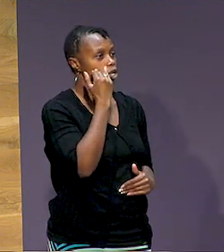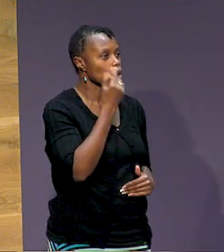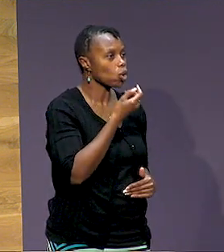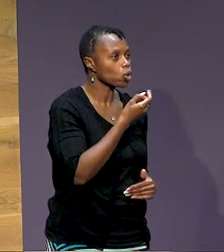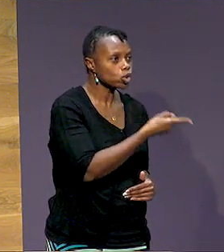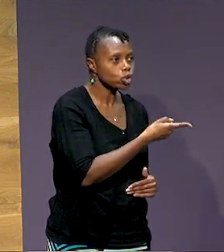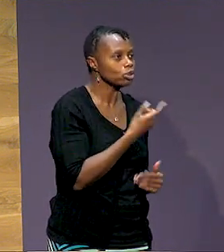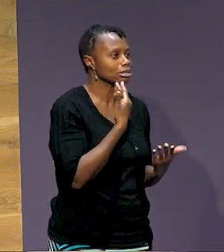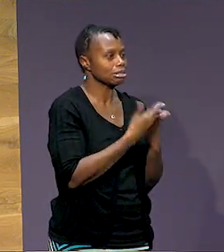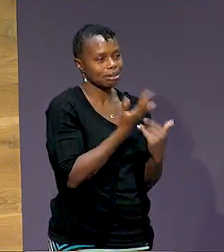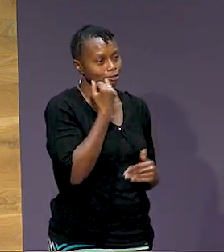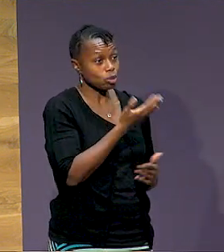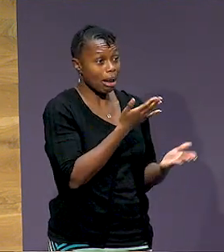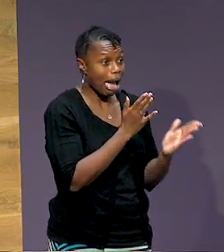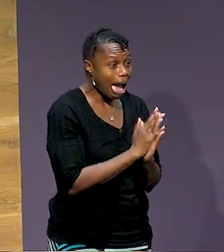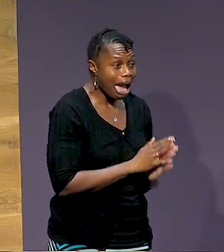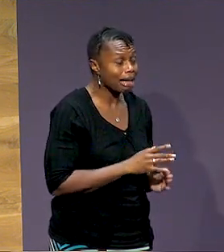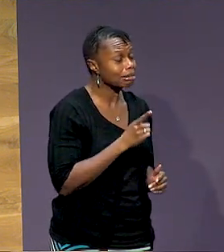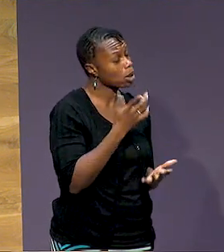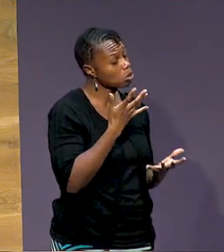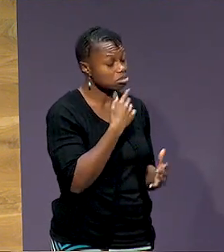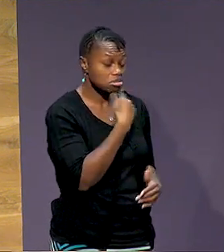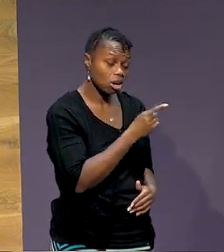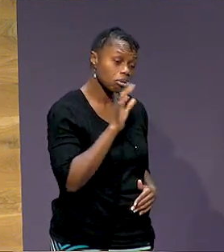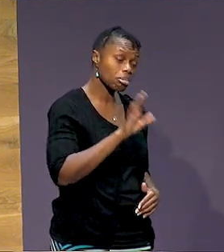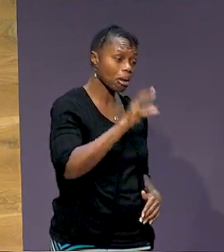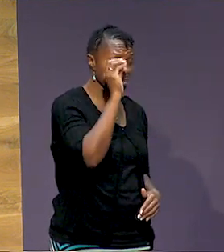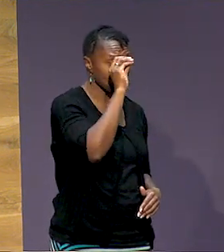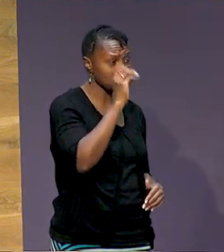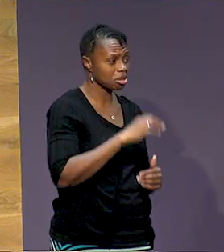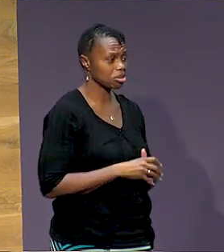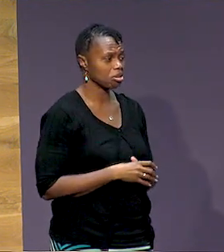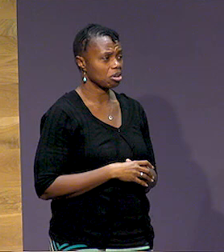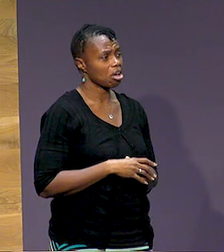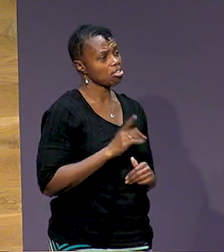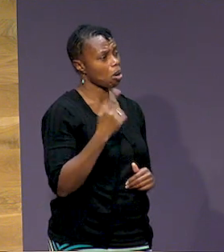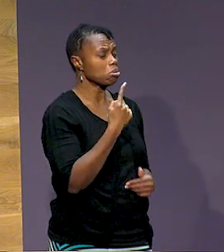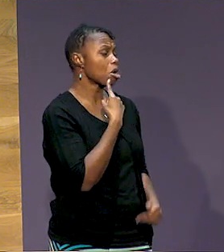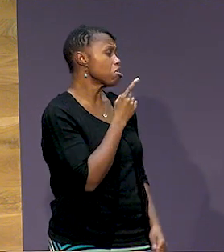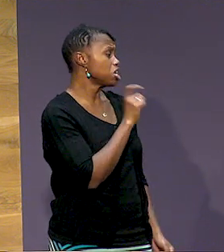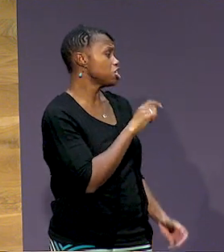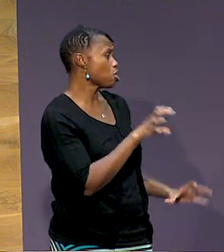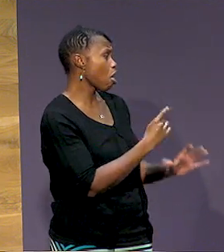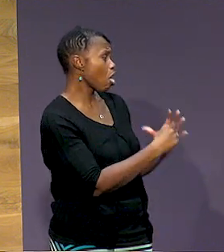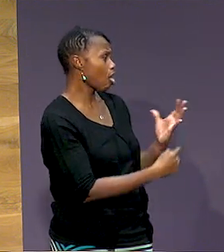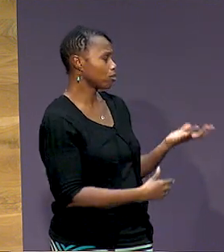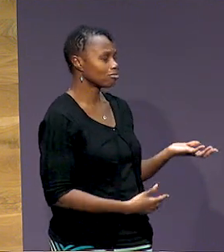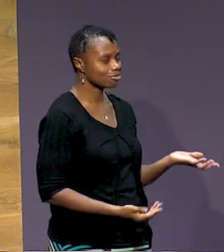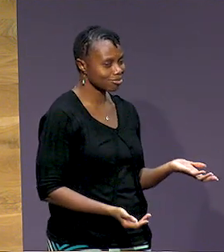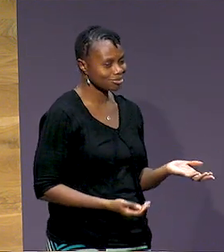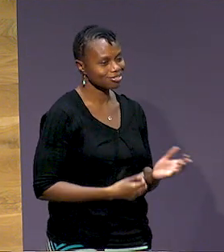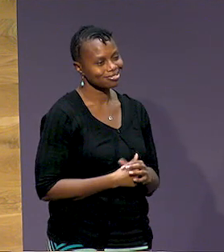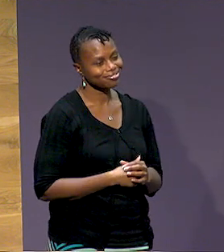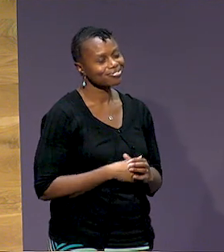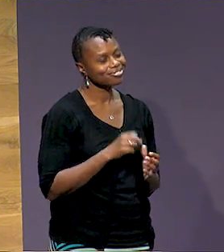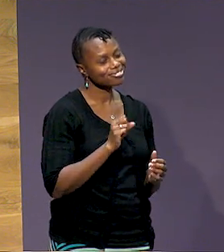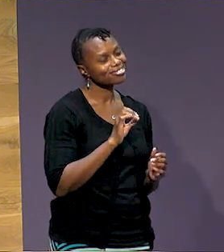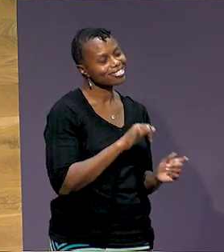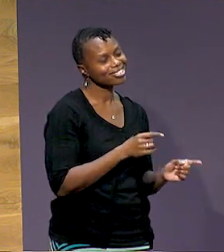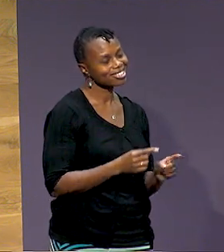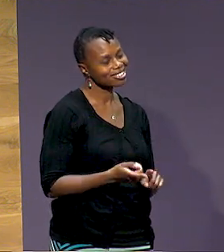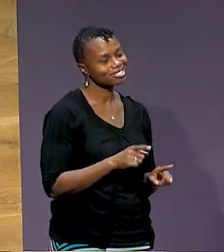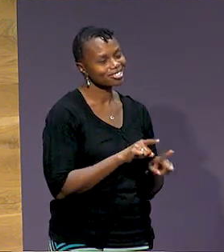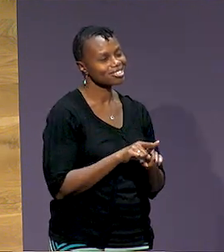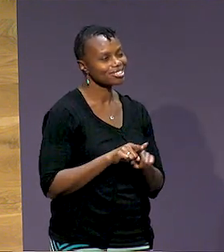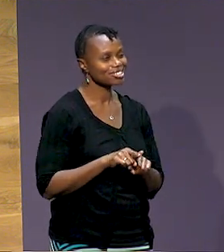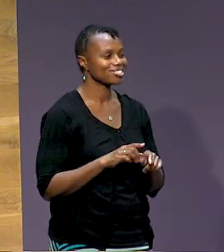So sometimes we have this cause, they're like, oh, you guys should, la, la, la. But that happens too.